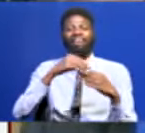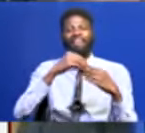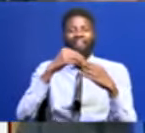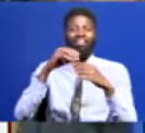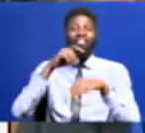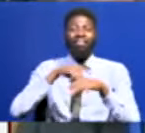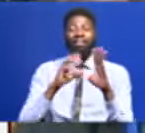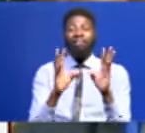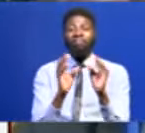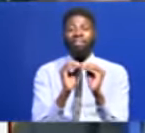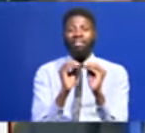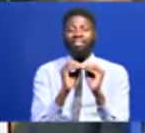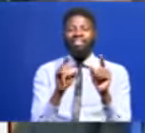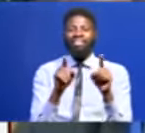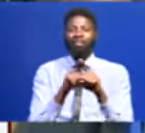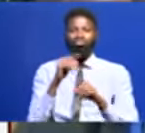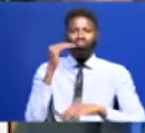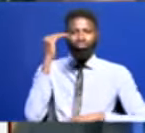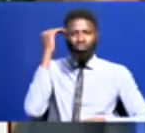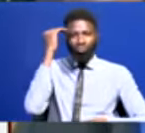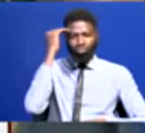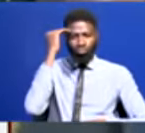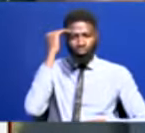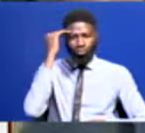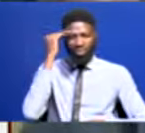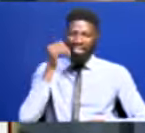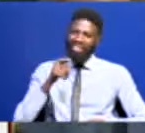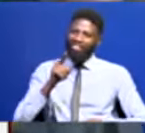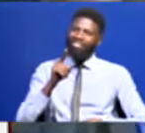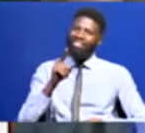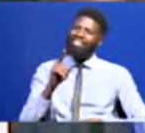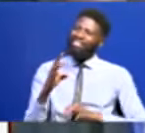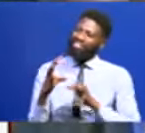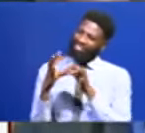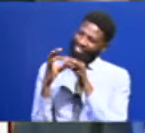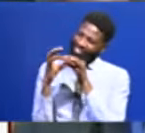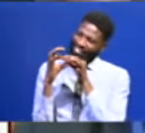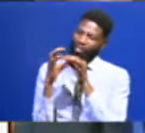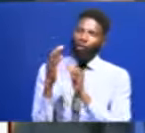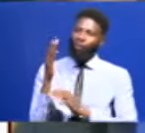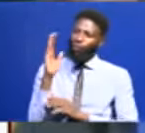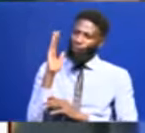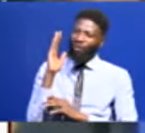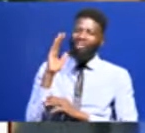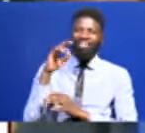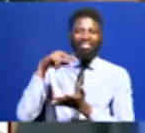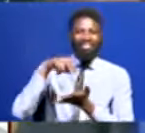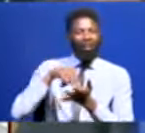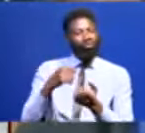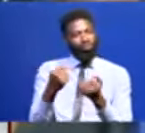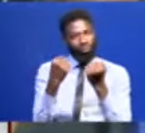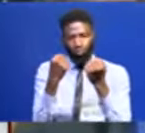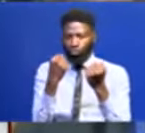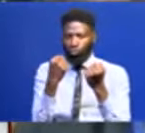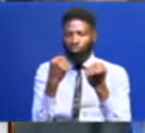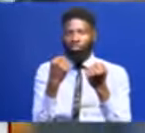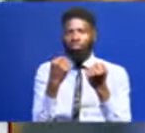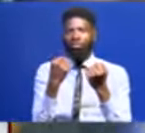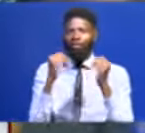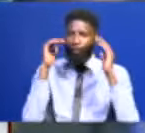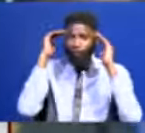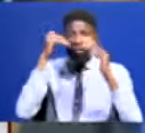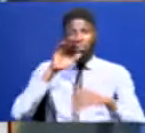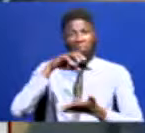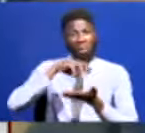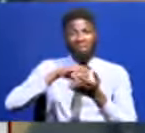of never compromising her relationship with the Lord due to her status. Eloise showed